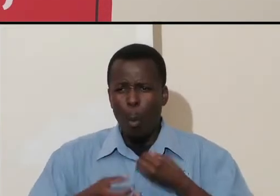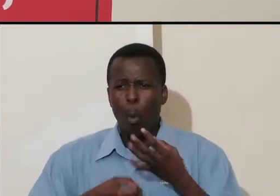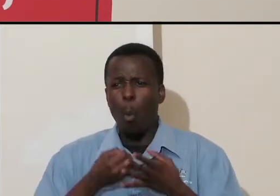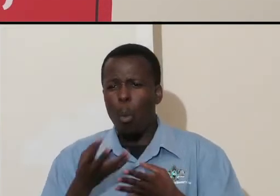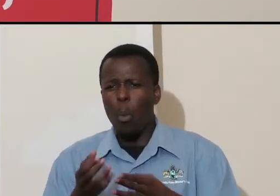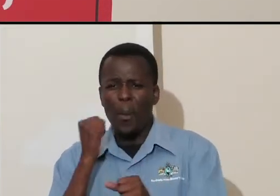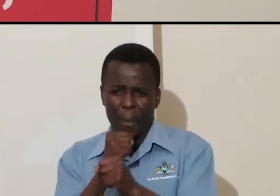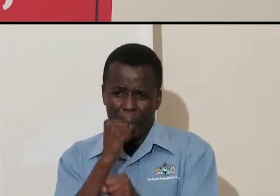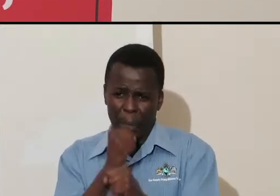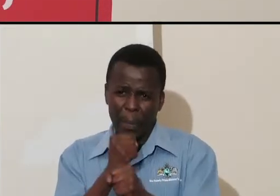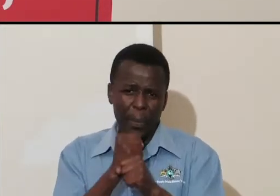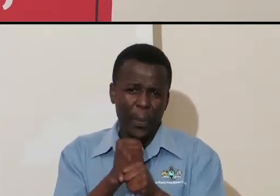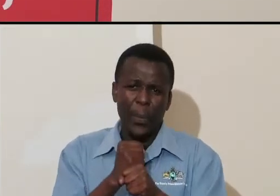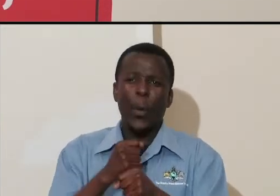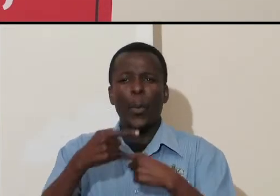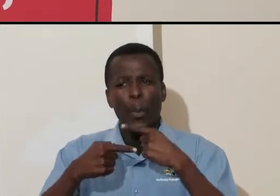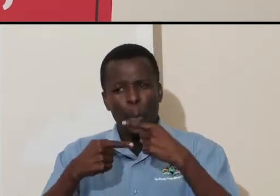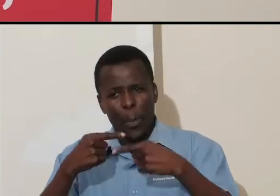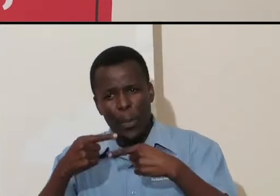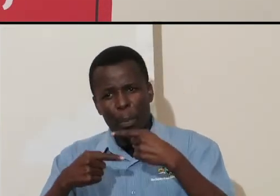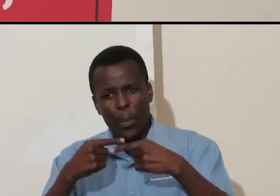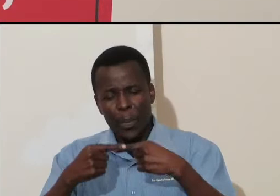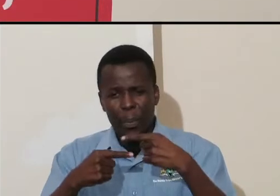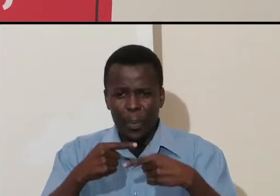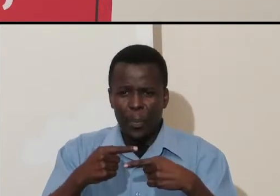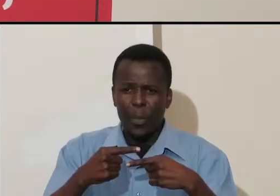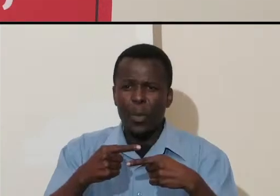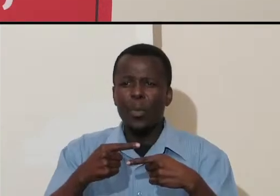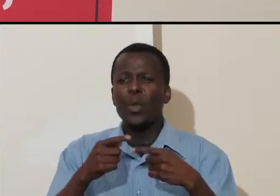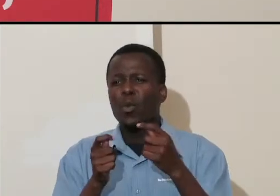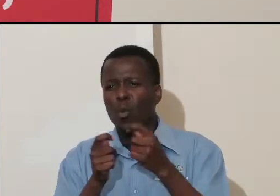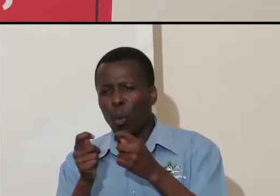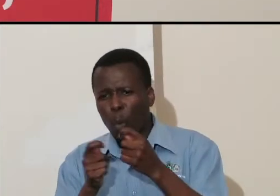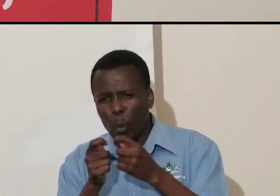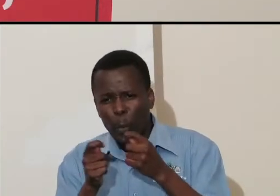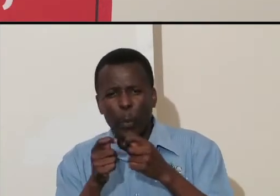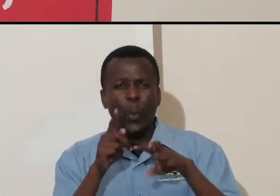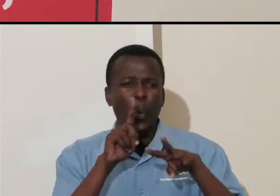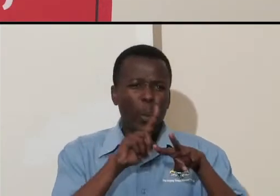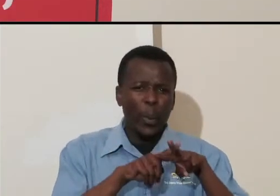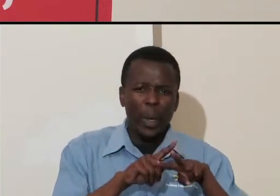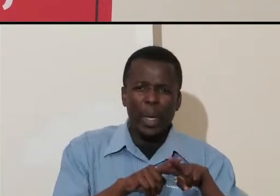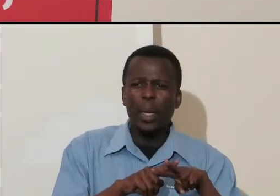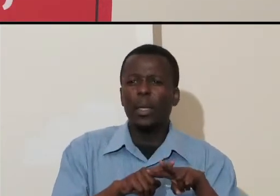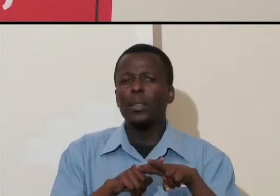to come to pandemic control or epidemic control where HIV/AIDS is concerned.